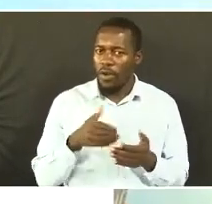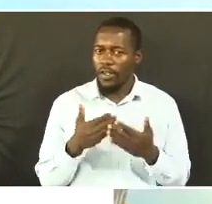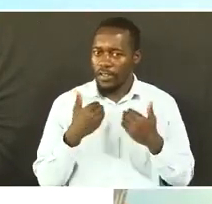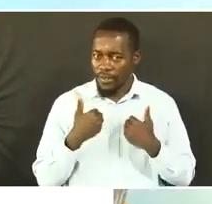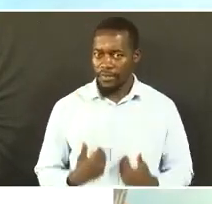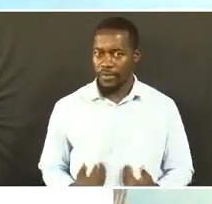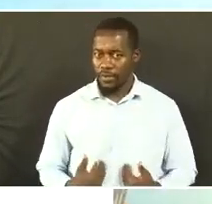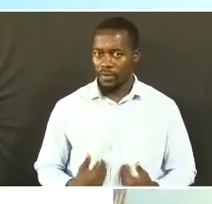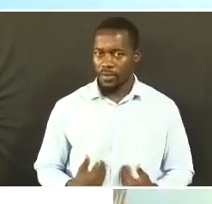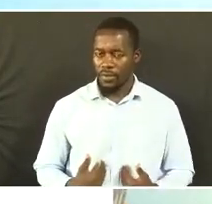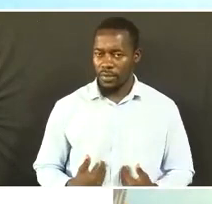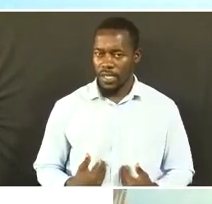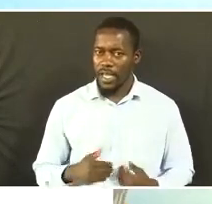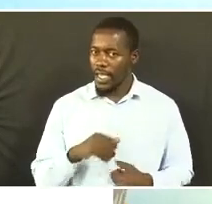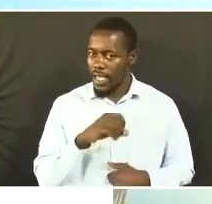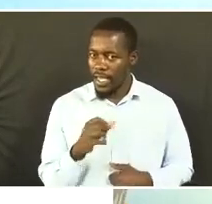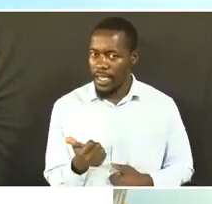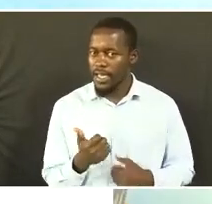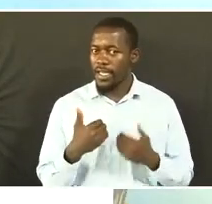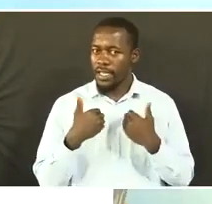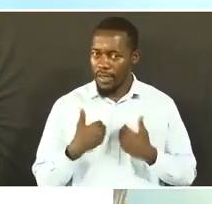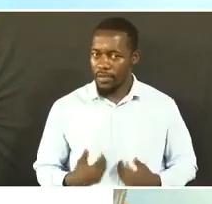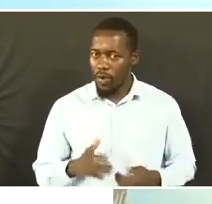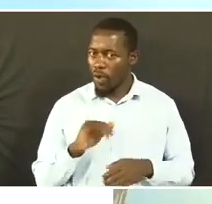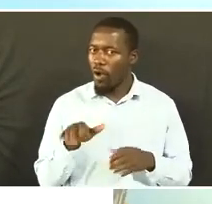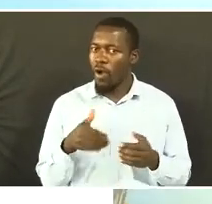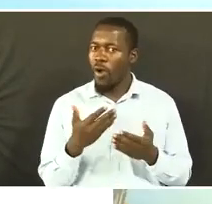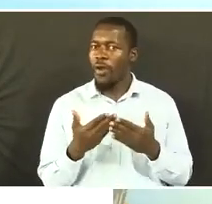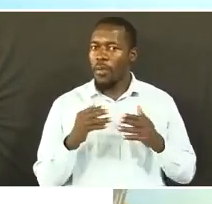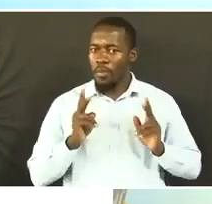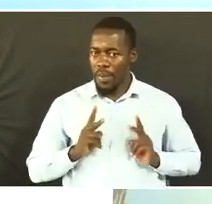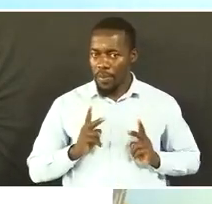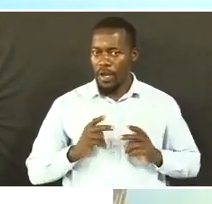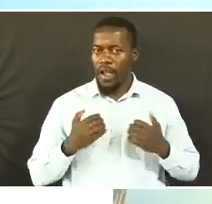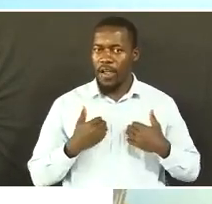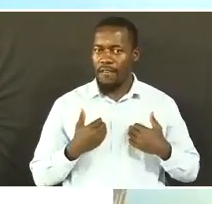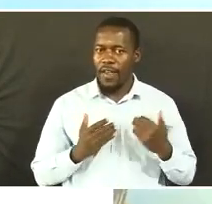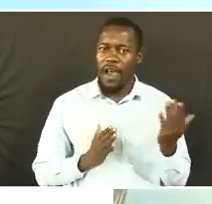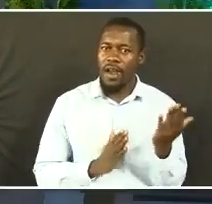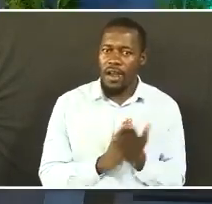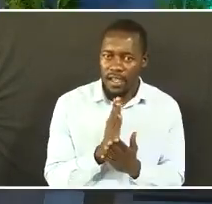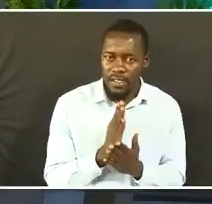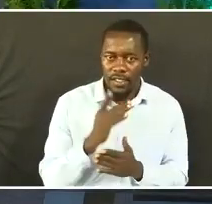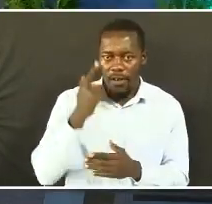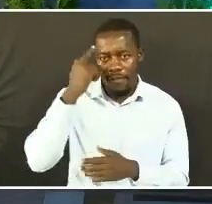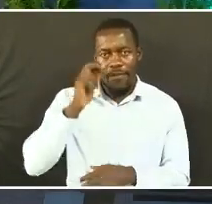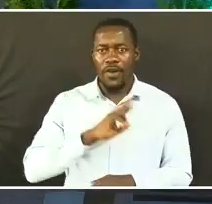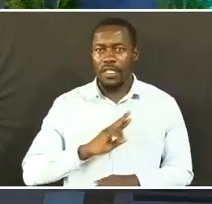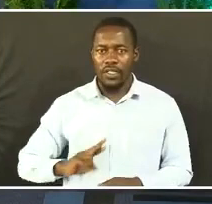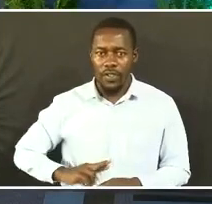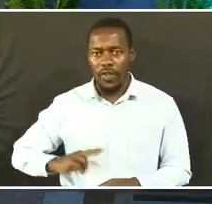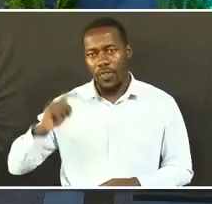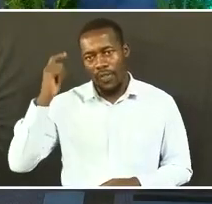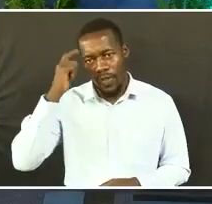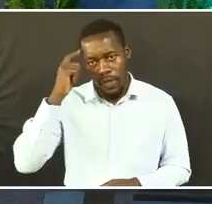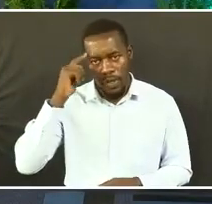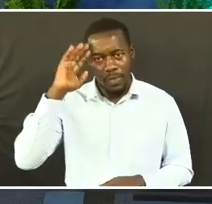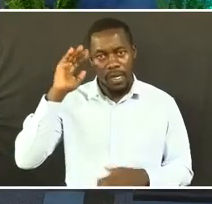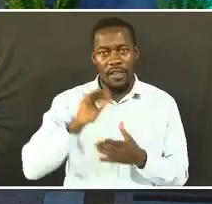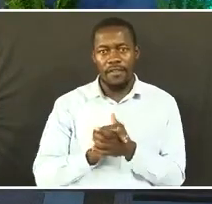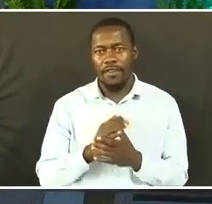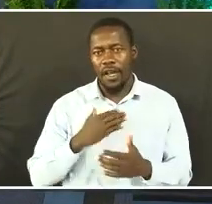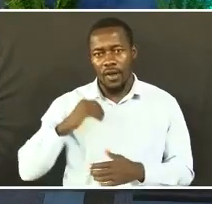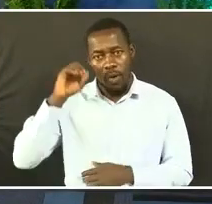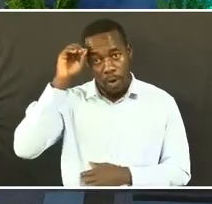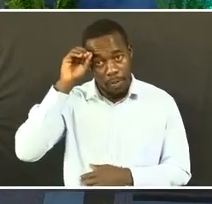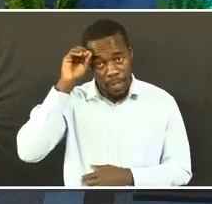every person has a right to freedom of conscience, religion, thought, belief, and opinion.